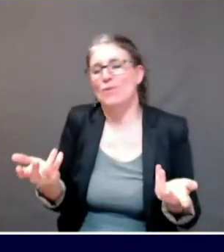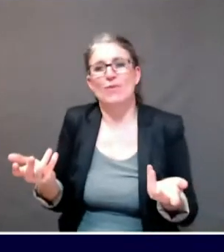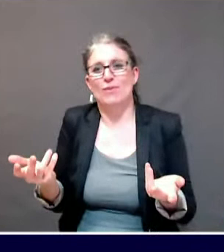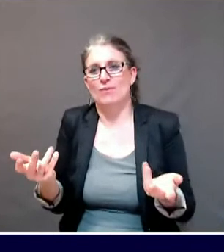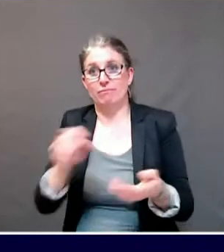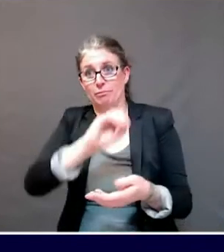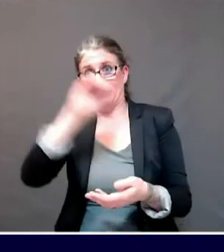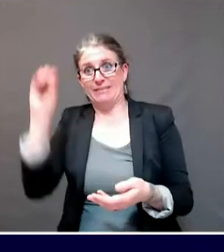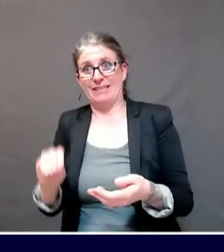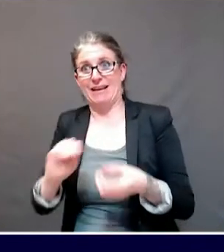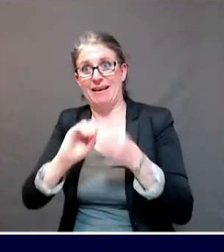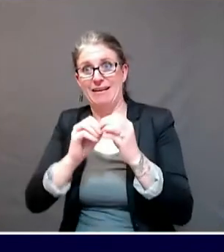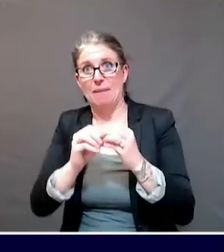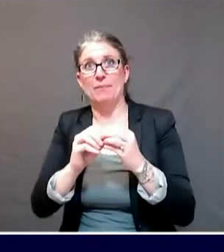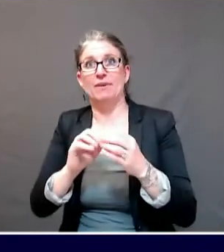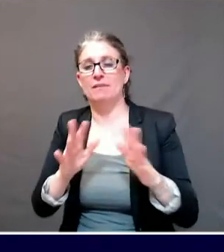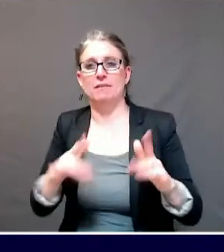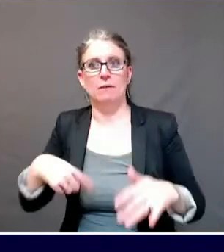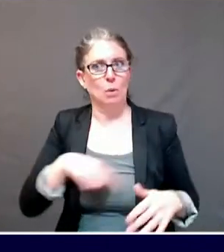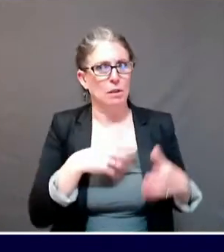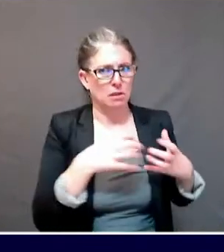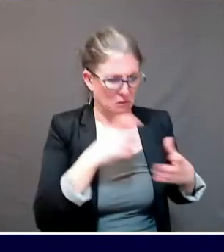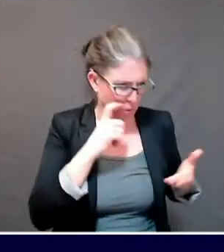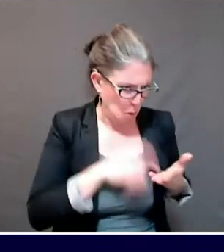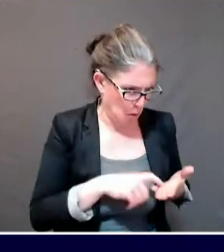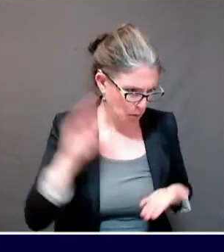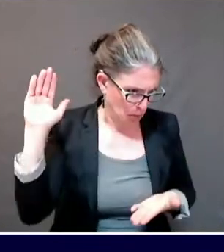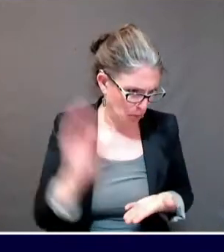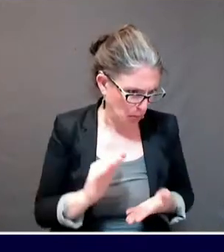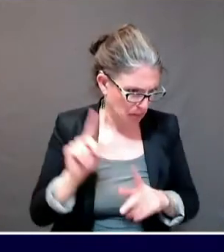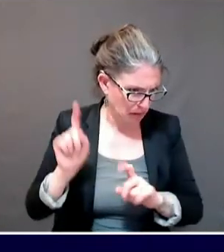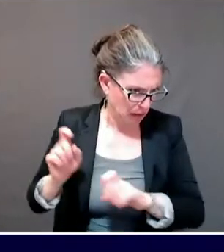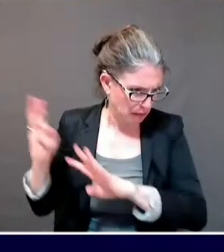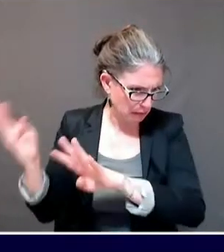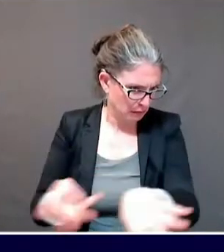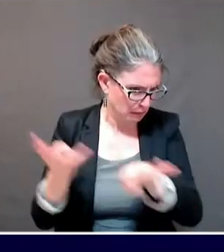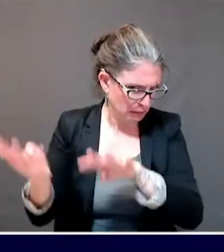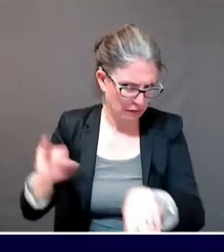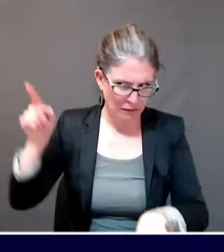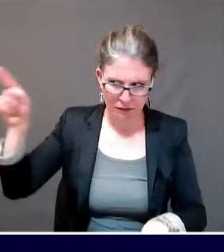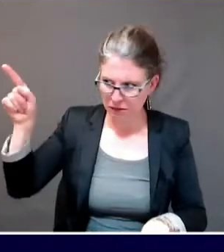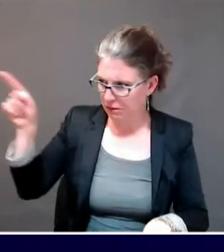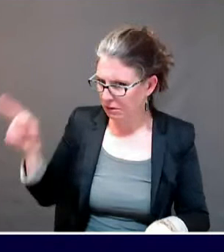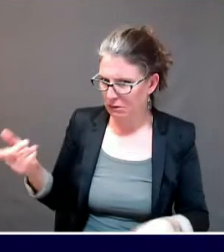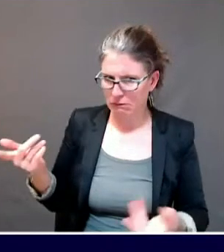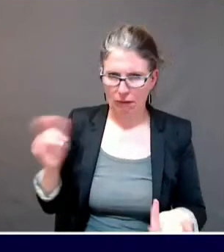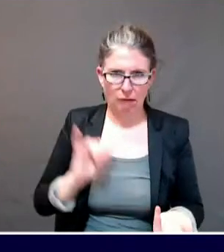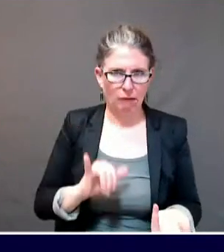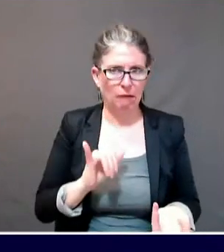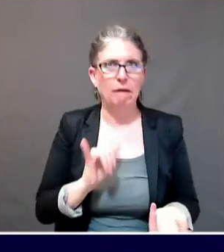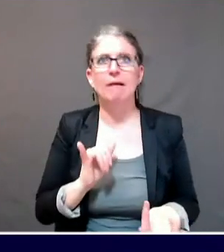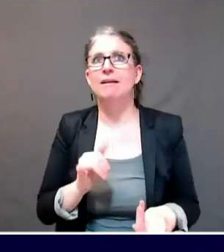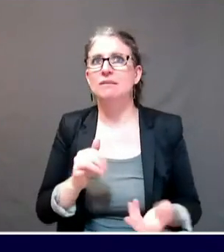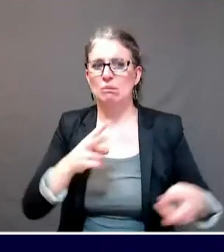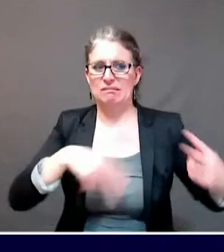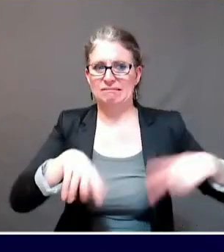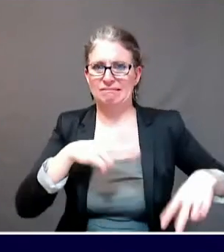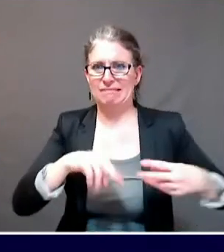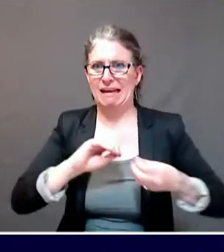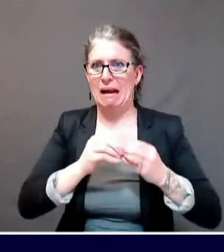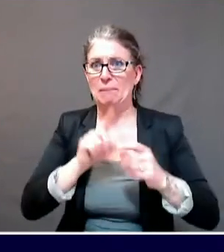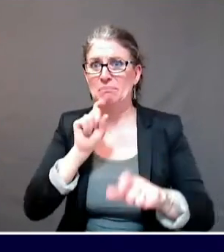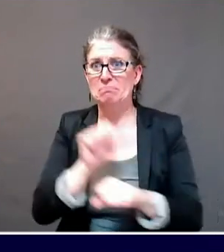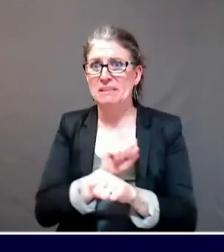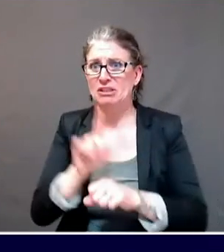that pretty extensively internally. So I know they are highly attuned to trying to look for signals in the data that might